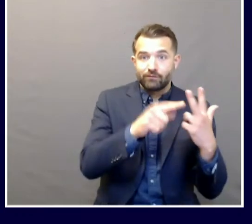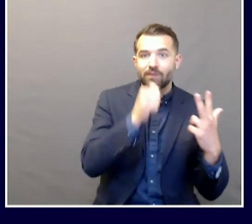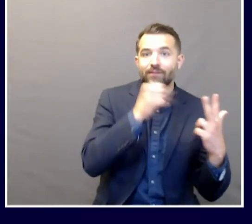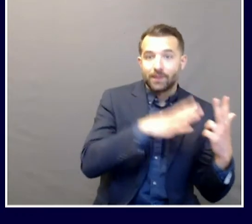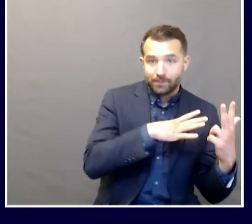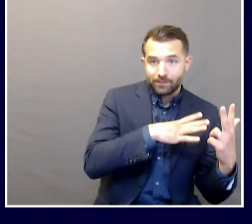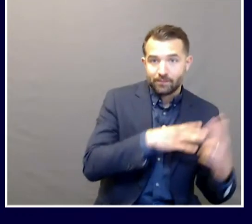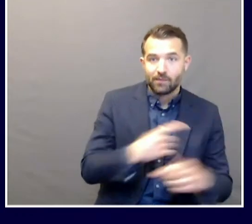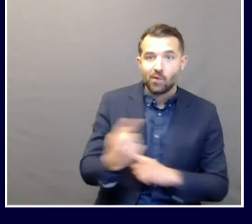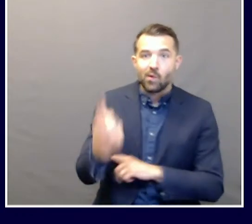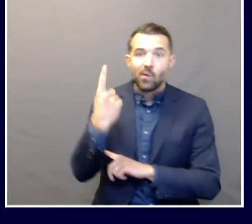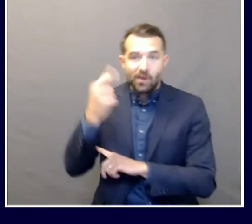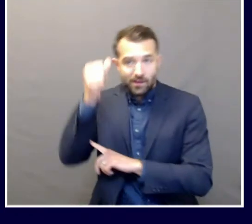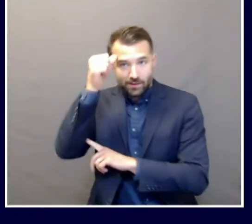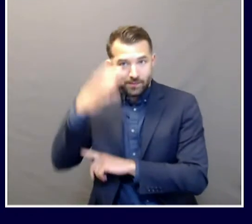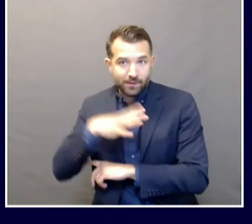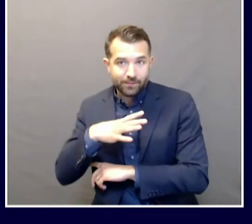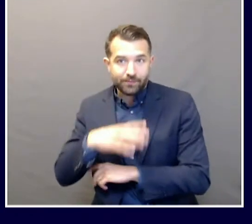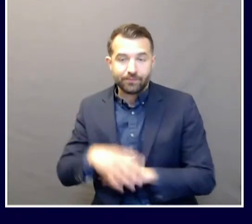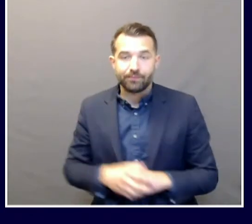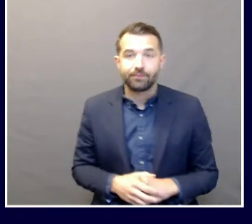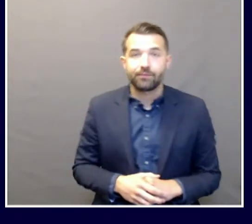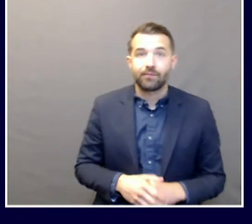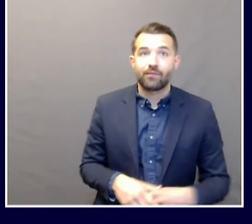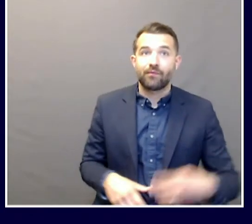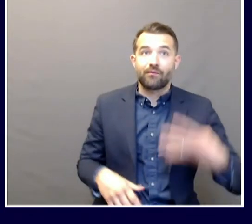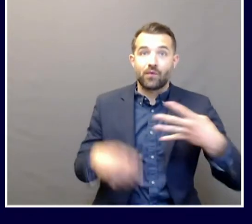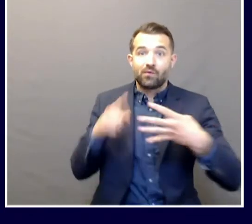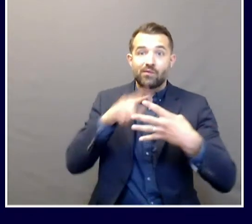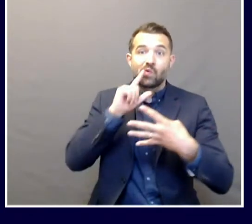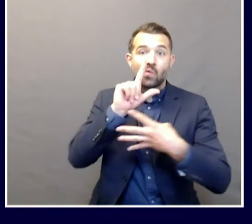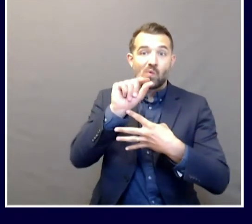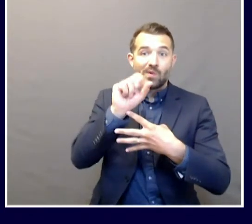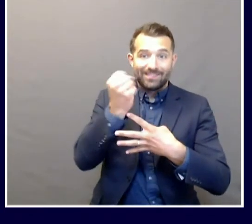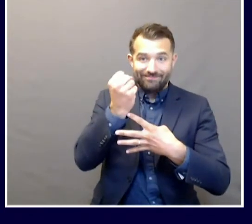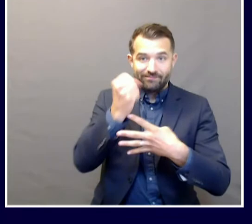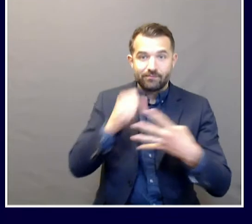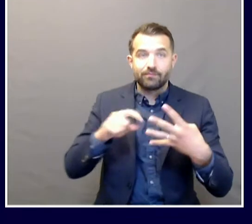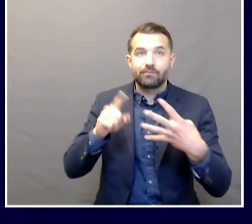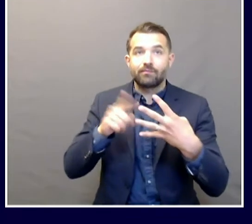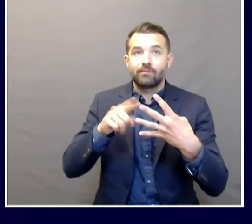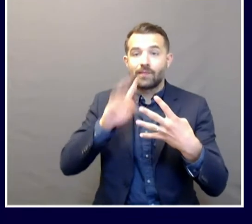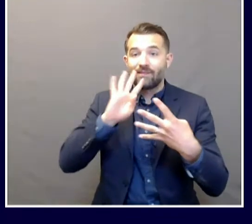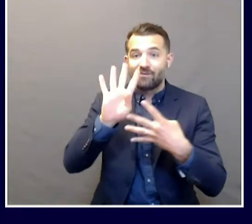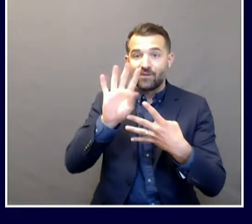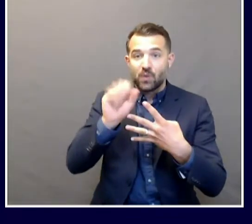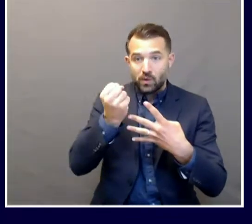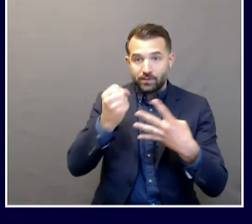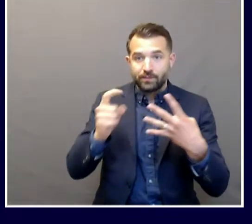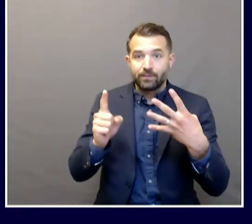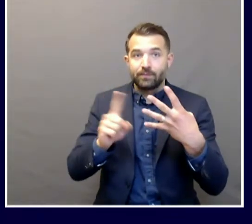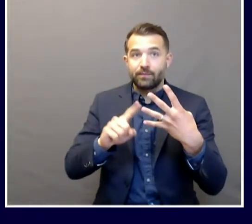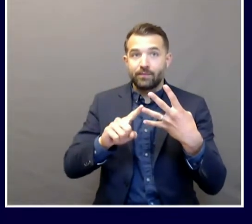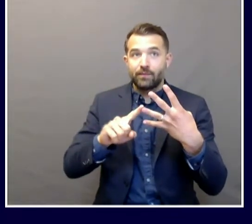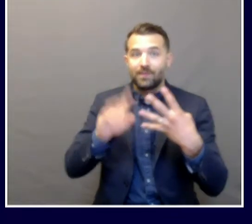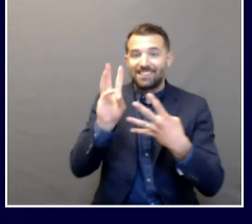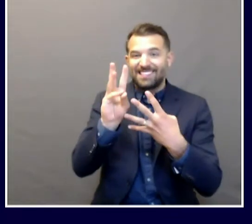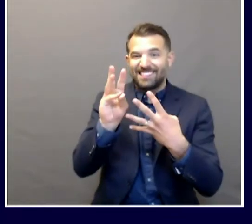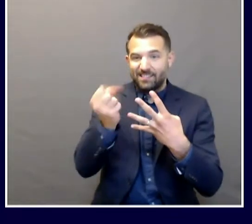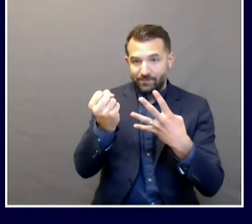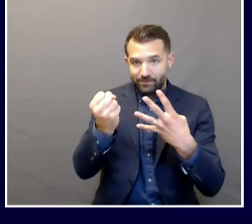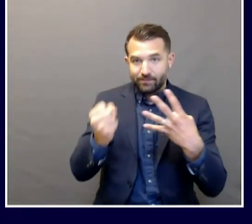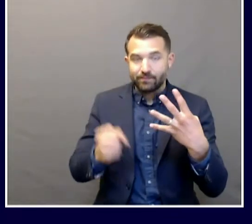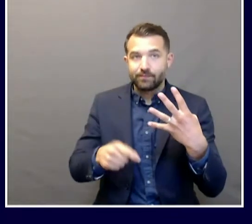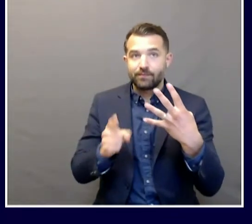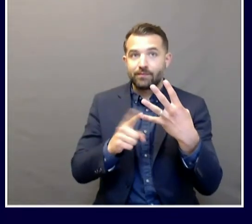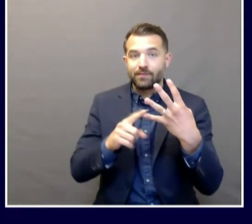20s. 1 was in their 40s, another in their 60s, and 1 in their 70s. Their